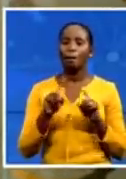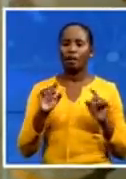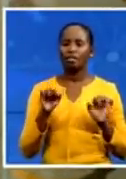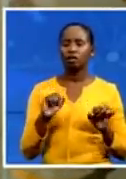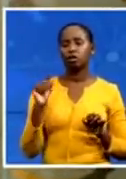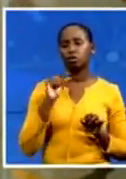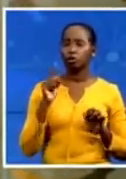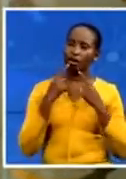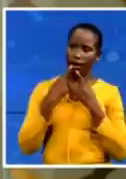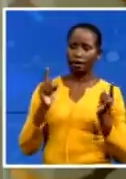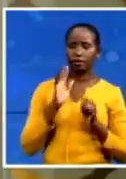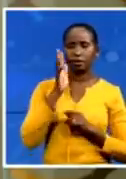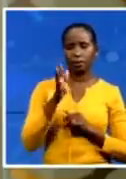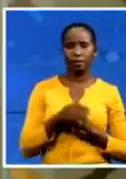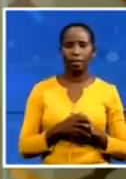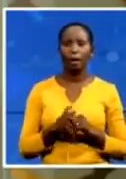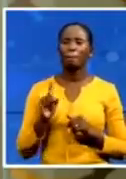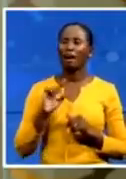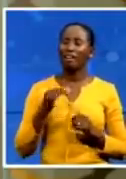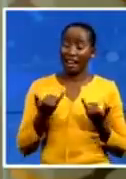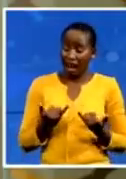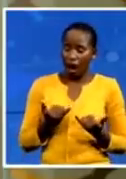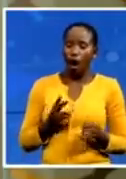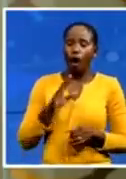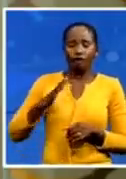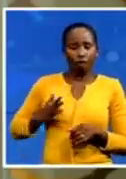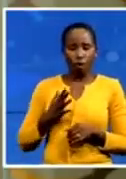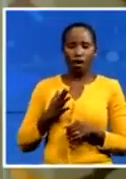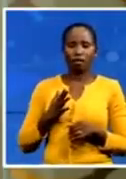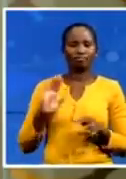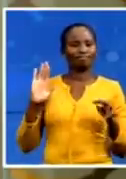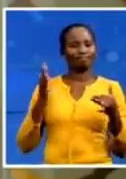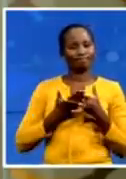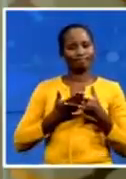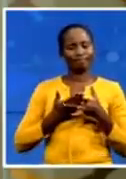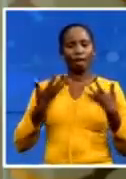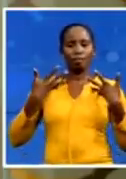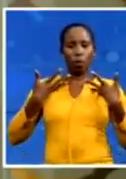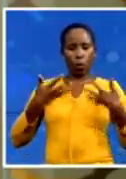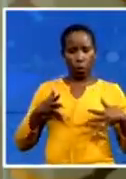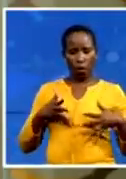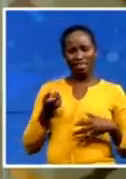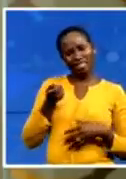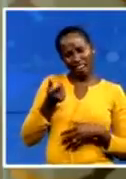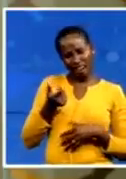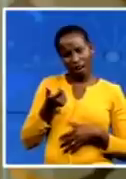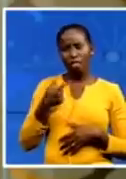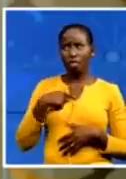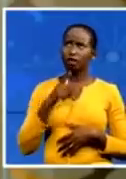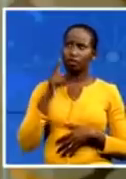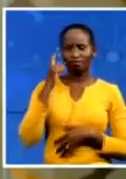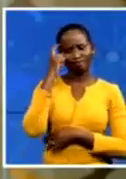slight breather and concretize what I'm thinking I'm going to do, and then I'll definitely come back and let everybody